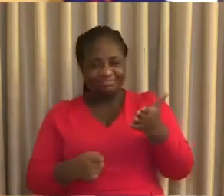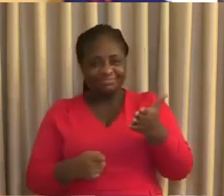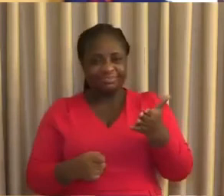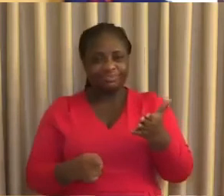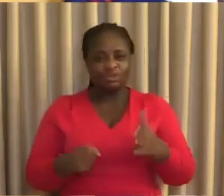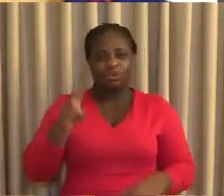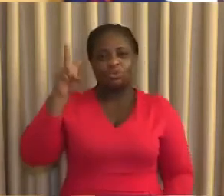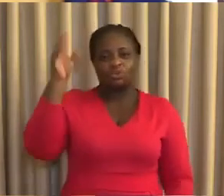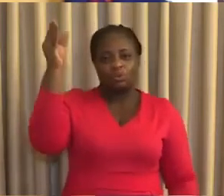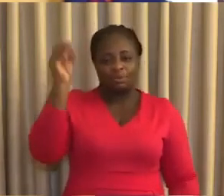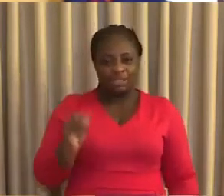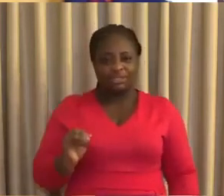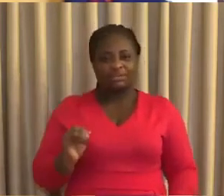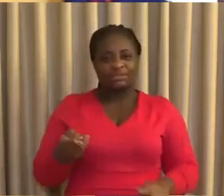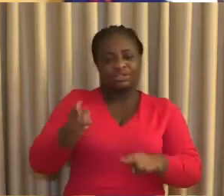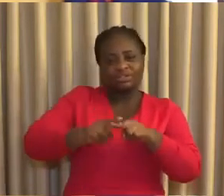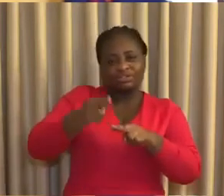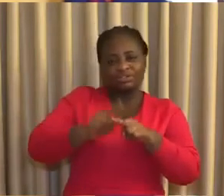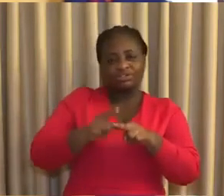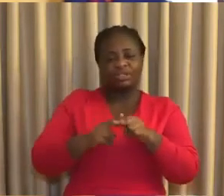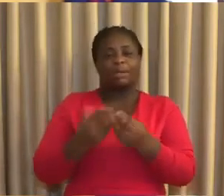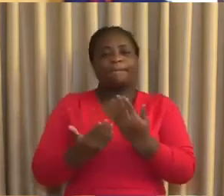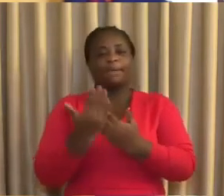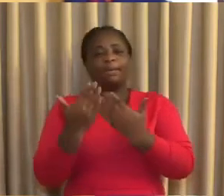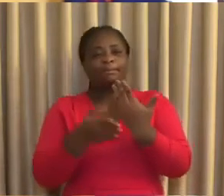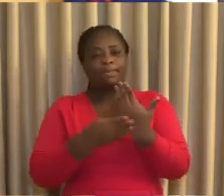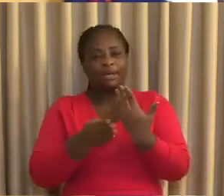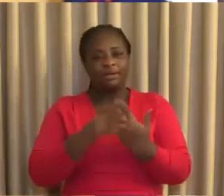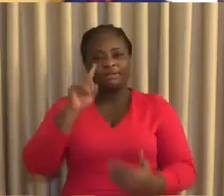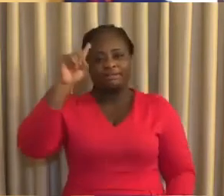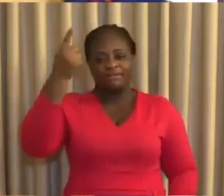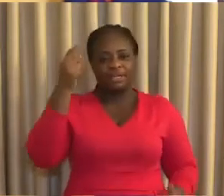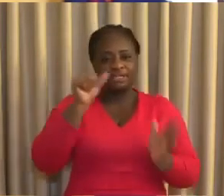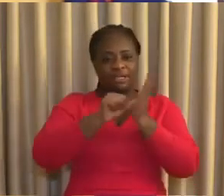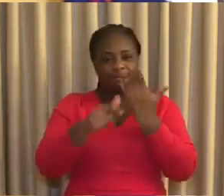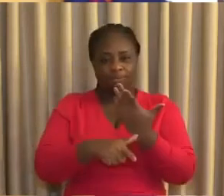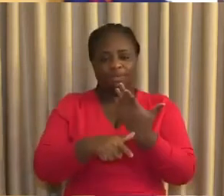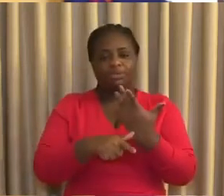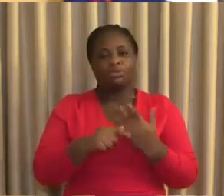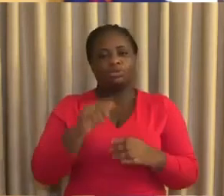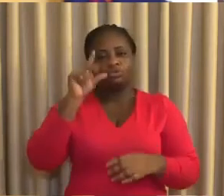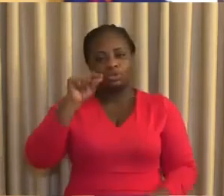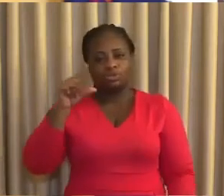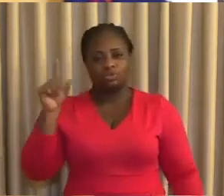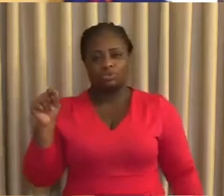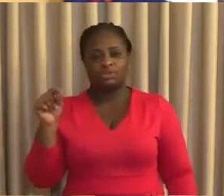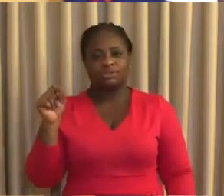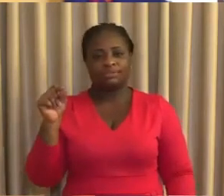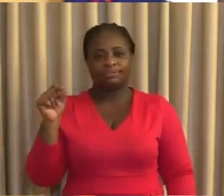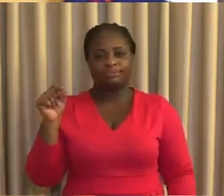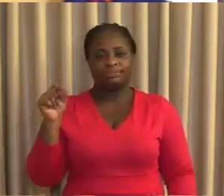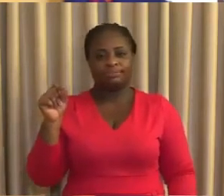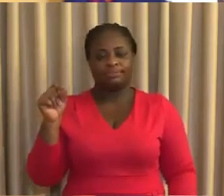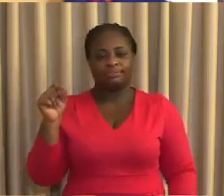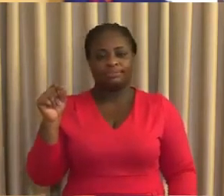by banks, effective 1st April 2020, the granting by the banks of a 6-month moratorium of